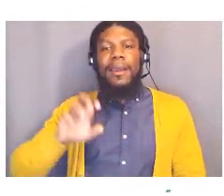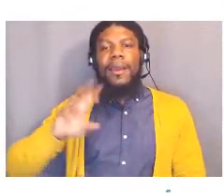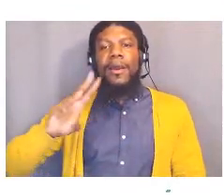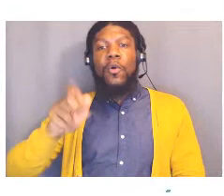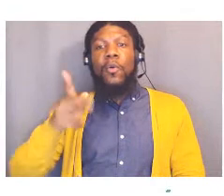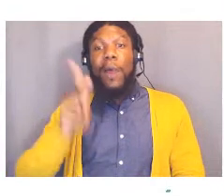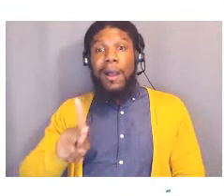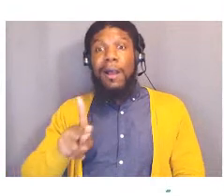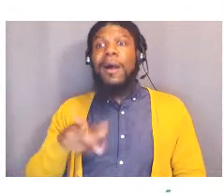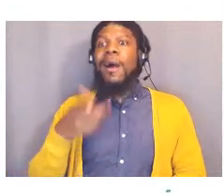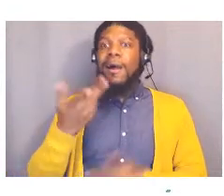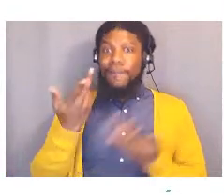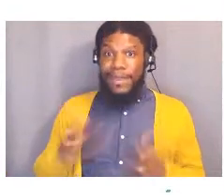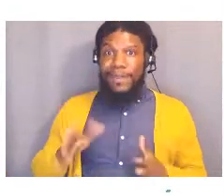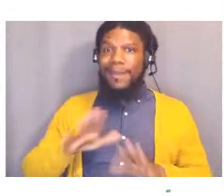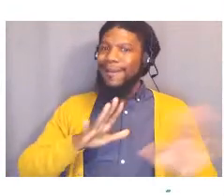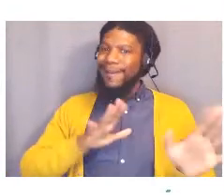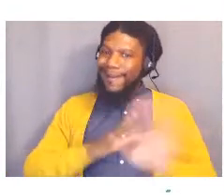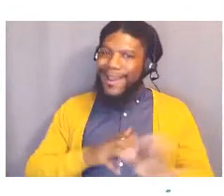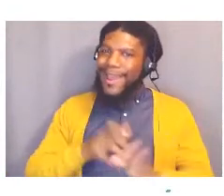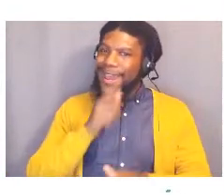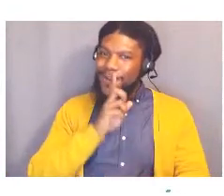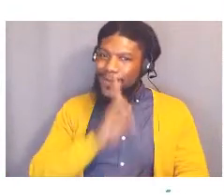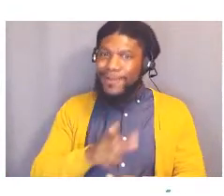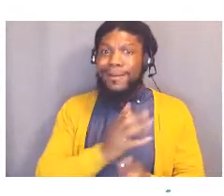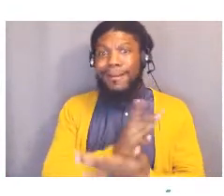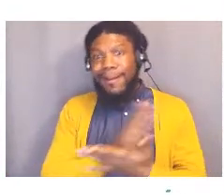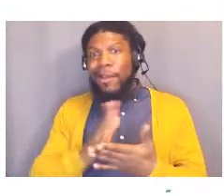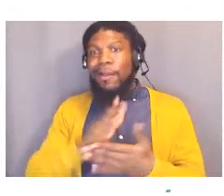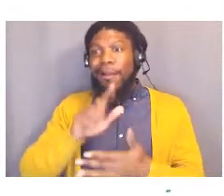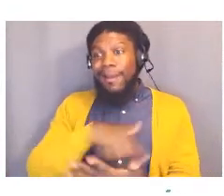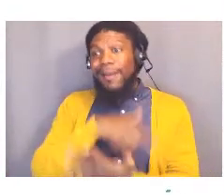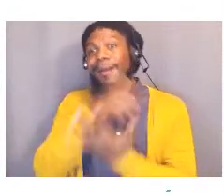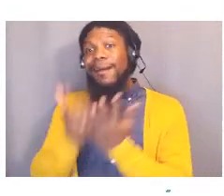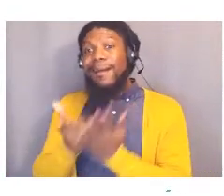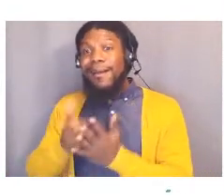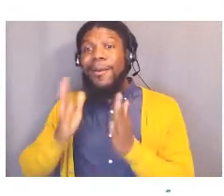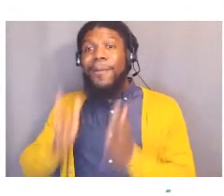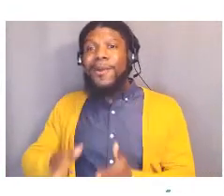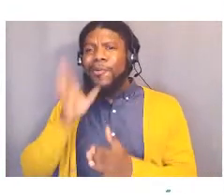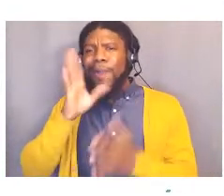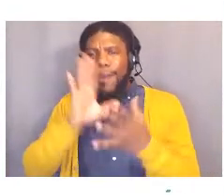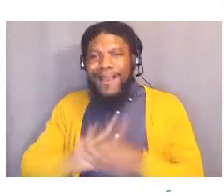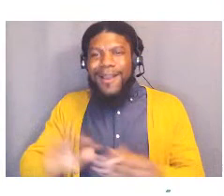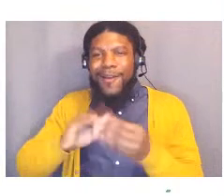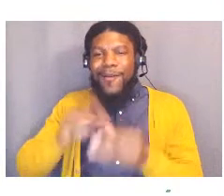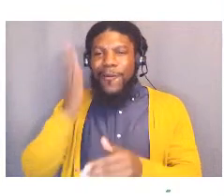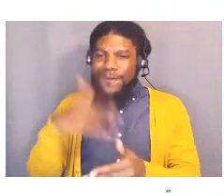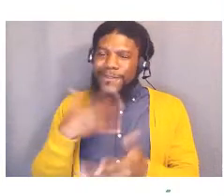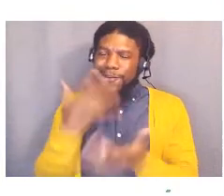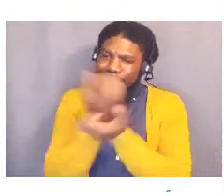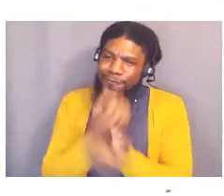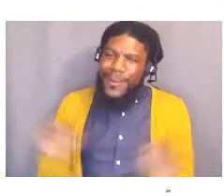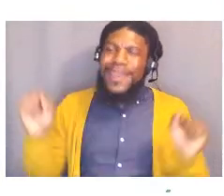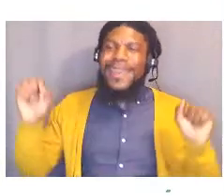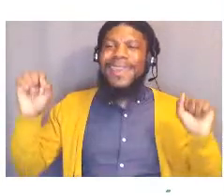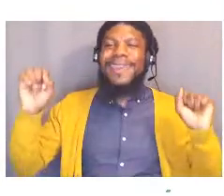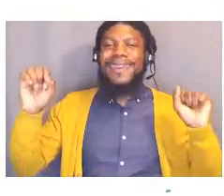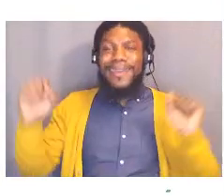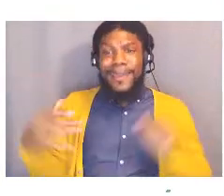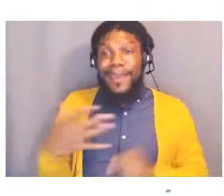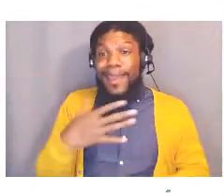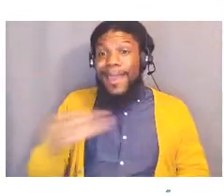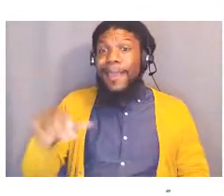Brown Carter brings us a flying story that will set you free. And